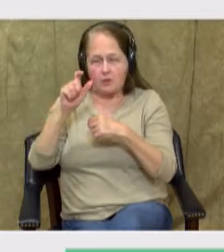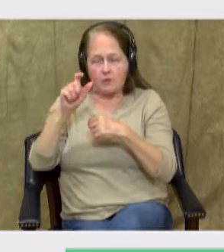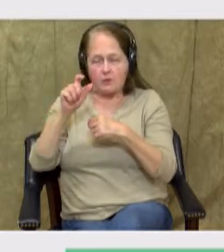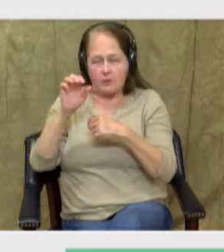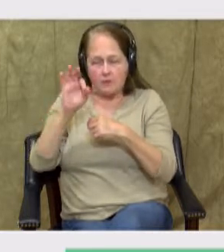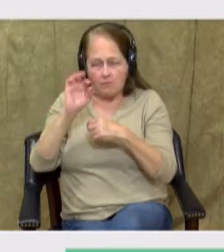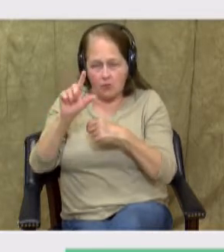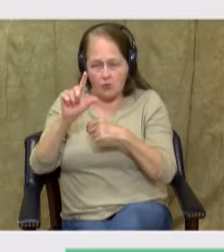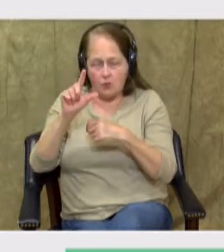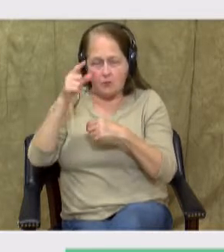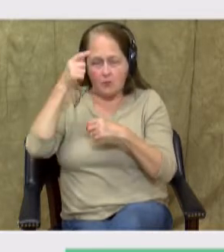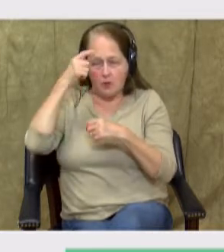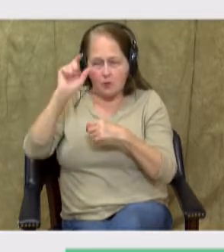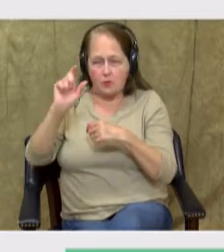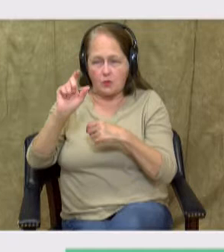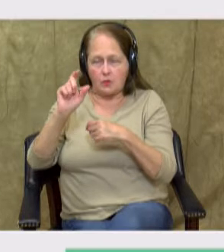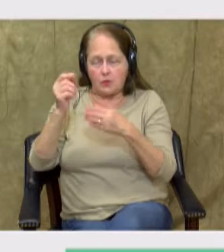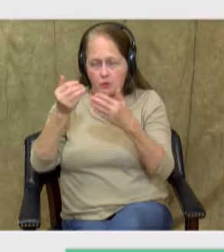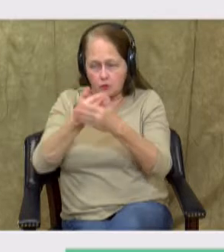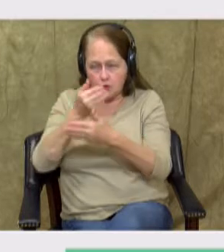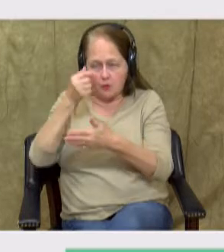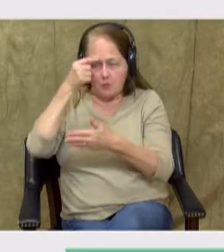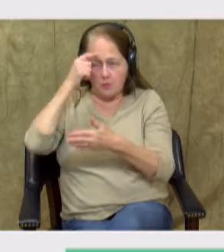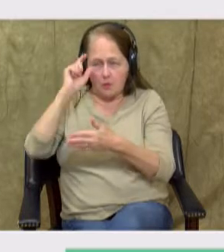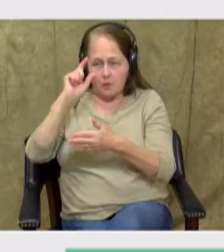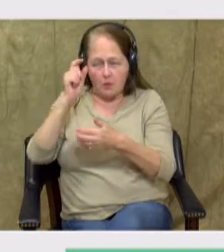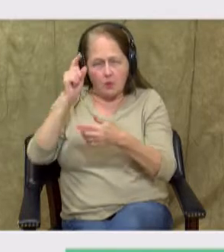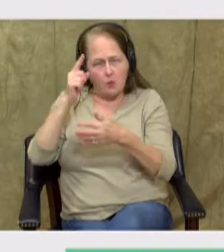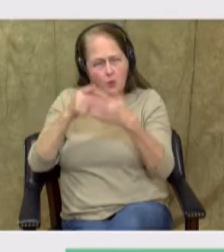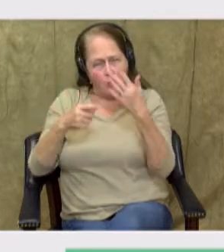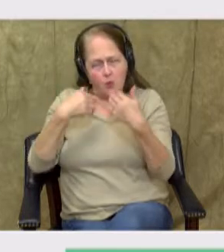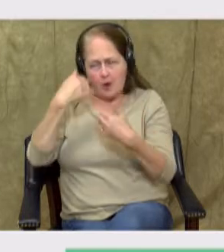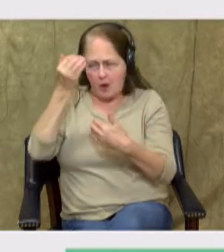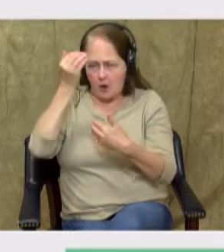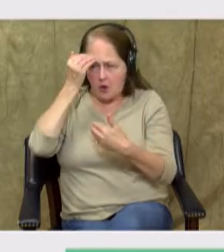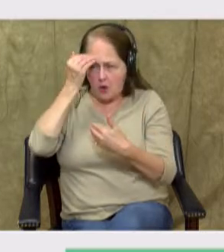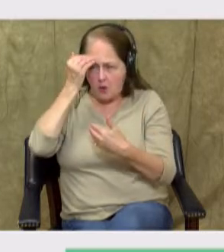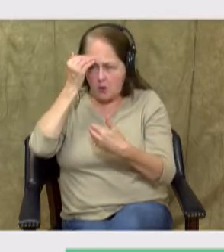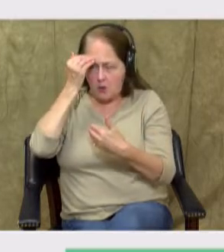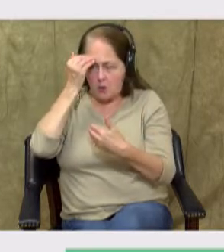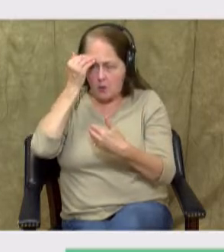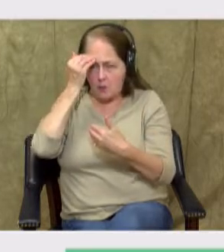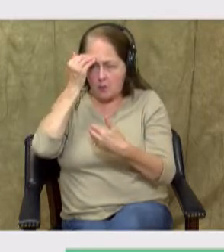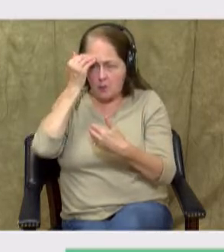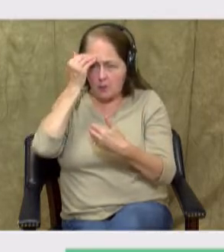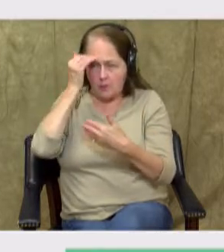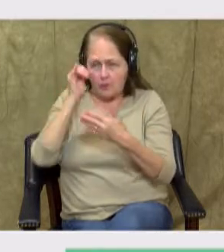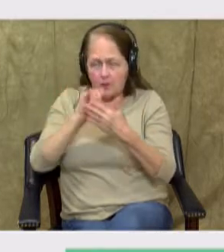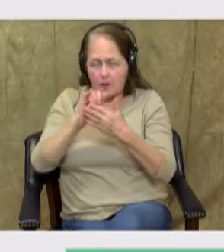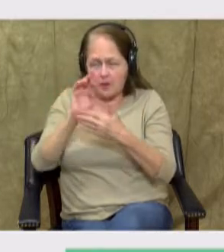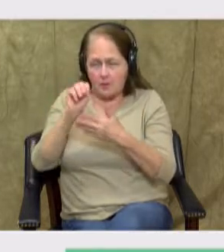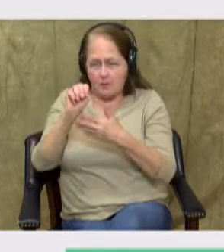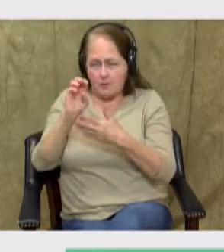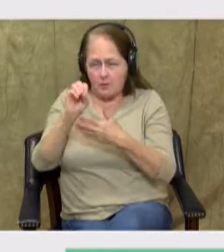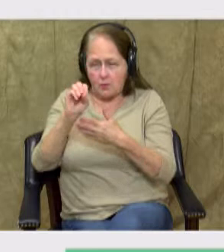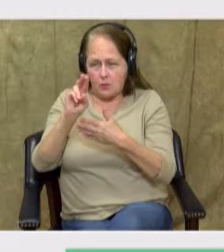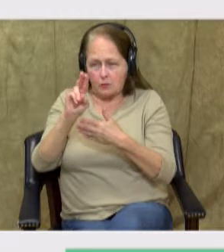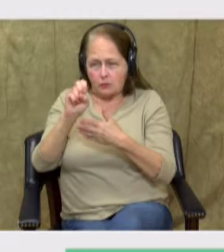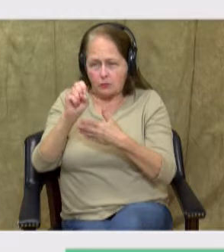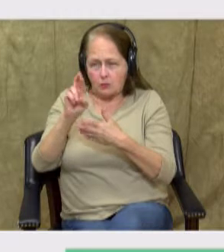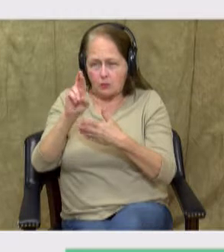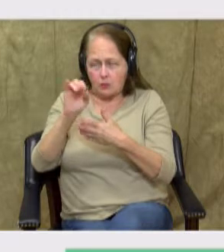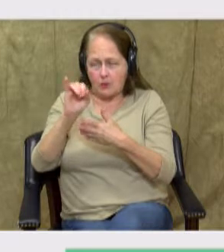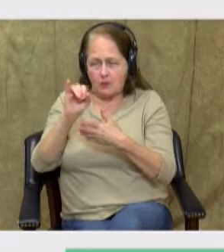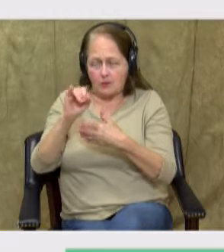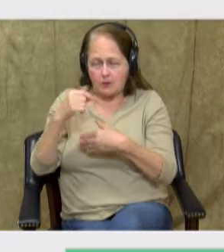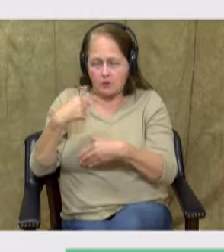moon. And so you've kind of got to think about, what do I know? I know that Missouri is in the United States, and I know